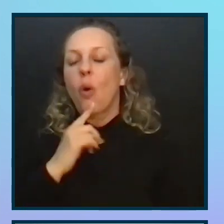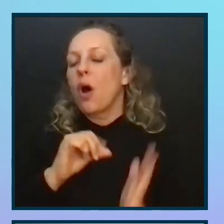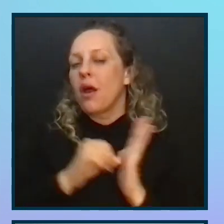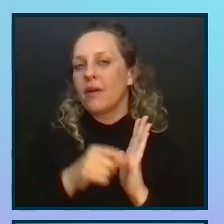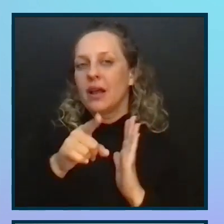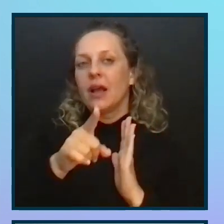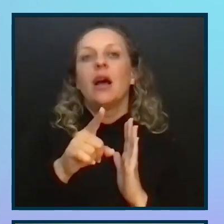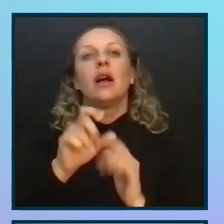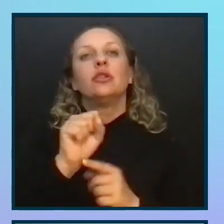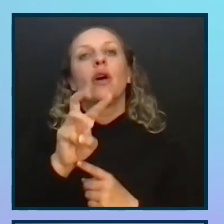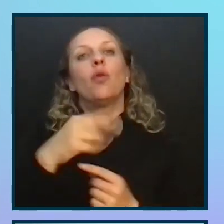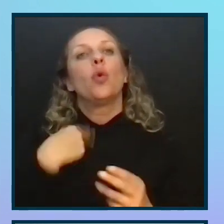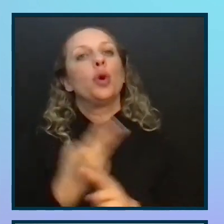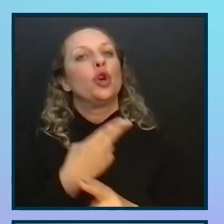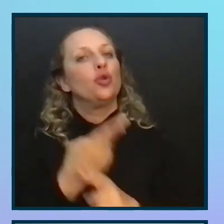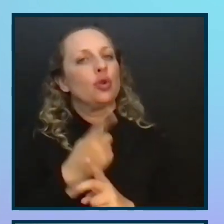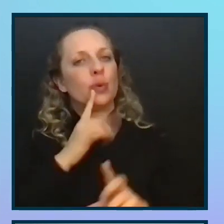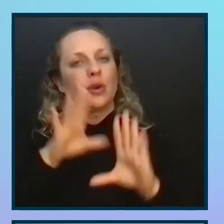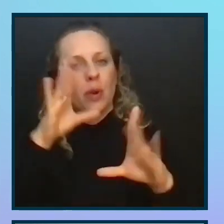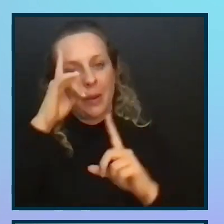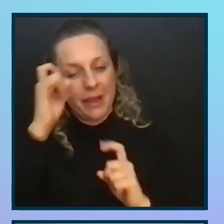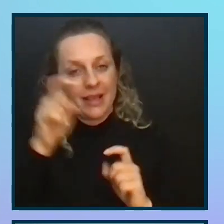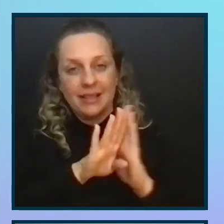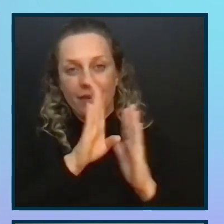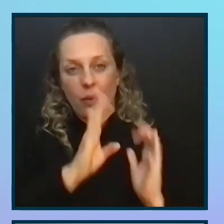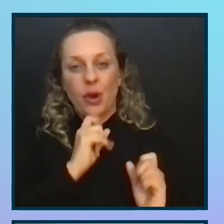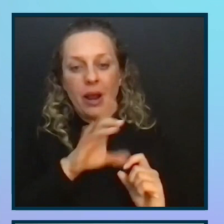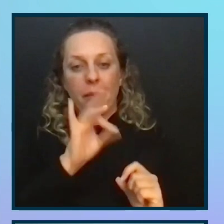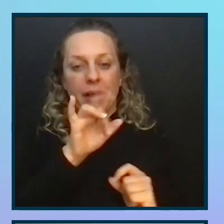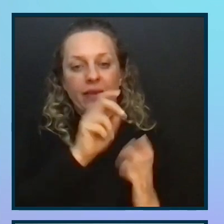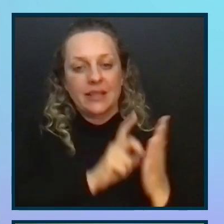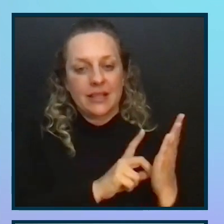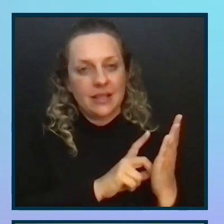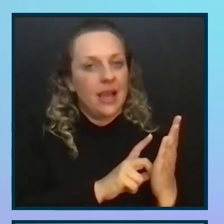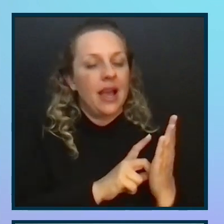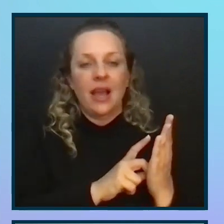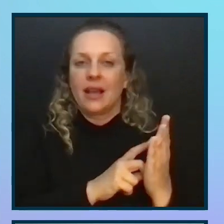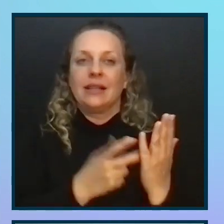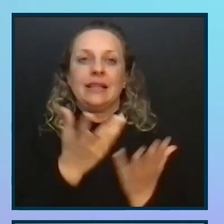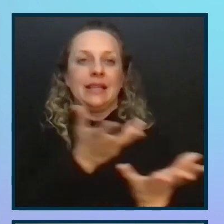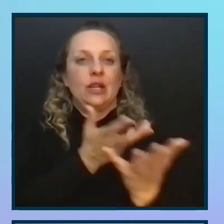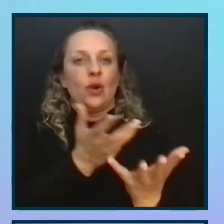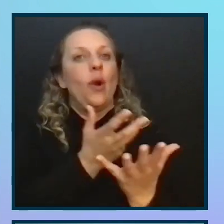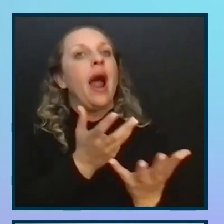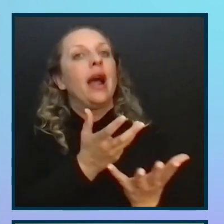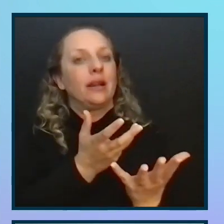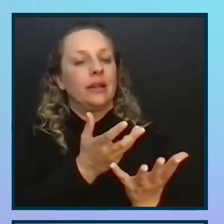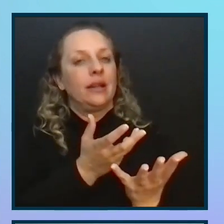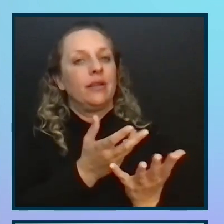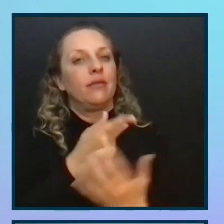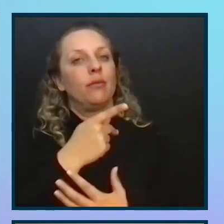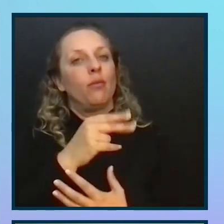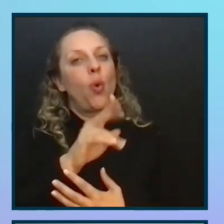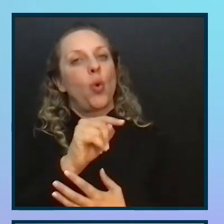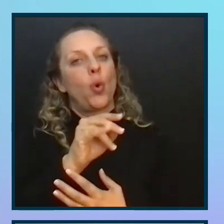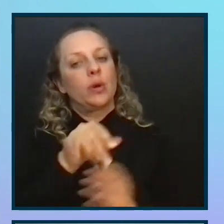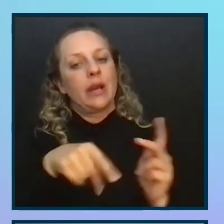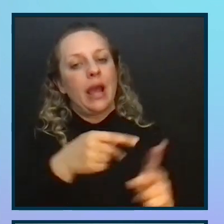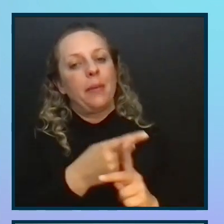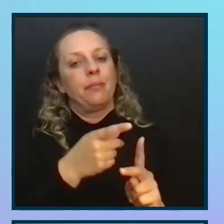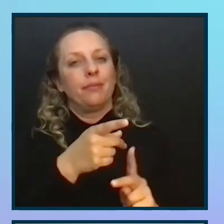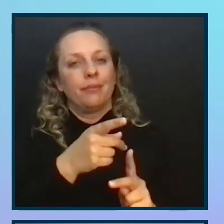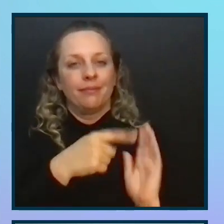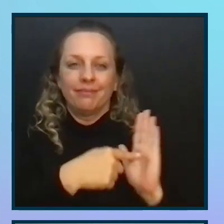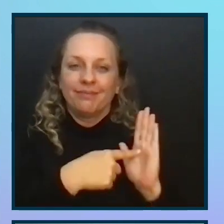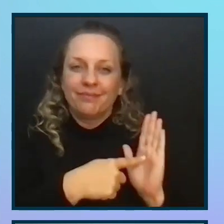the software we happen to use is great because the developer can pick this design up. It's an interactive prototype, and you can click on various elements to